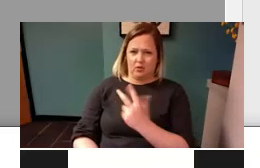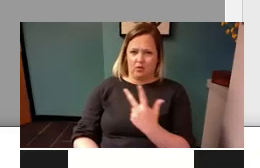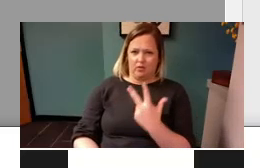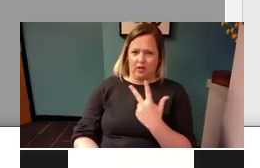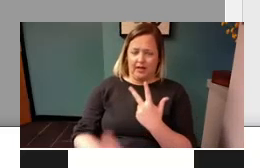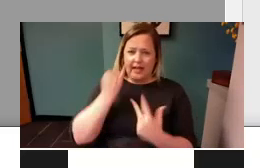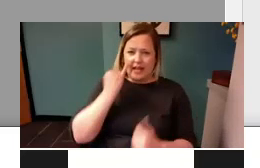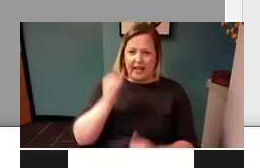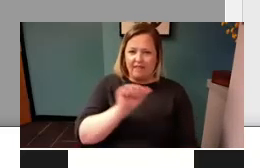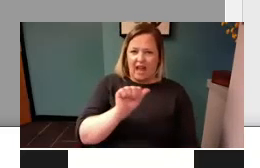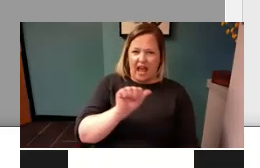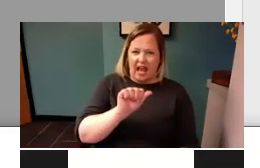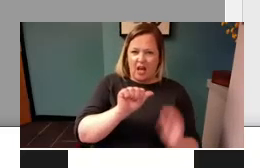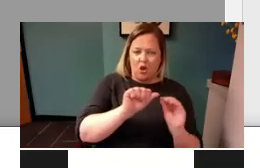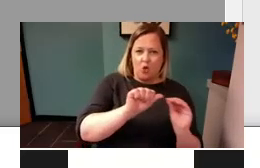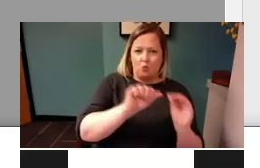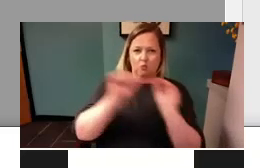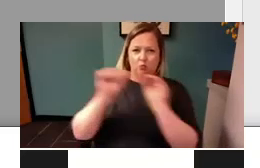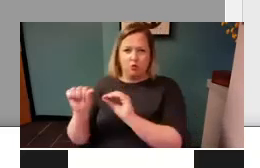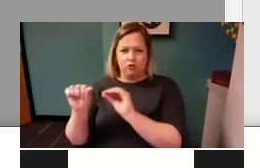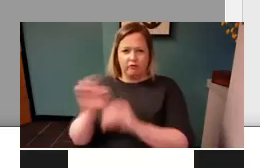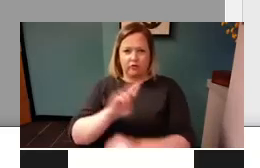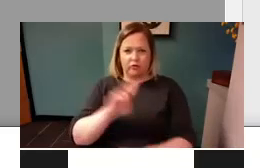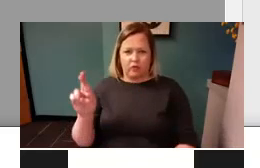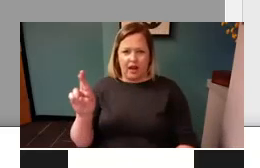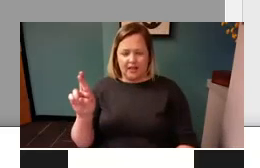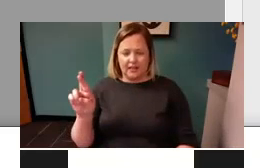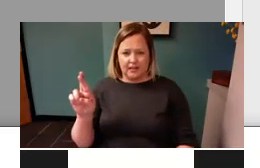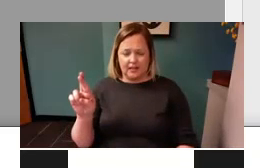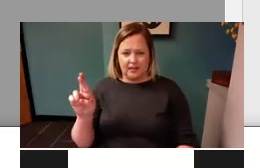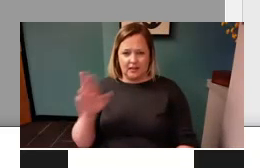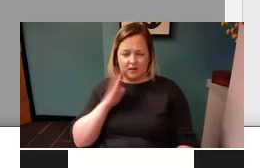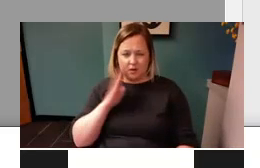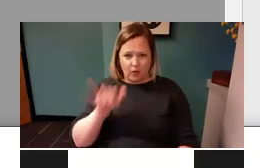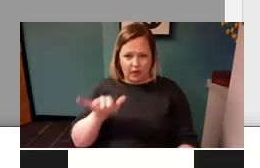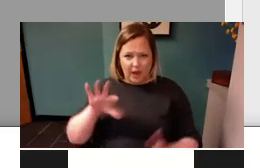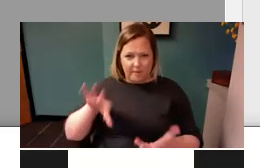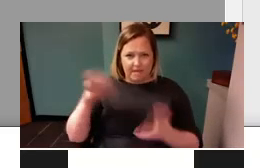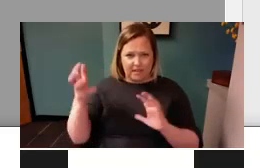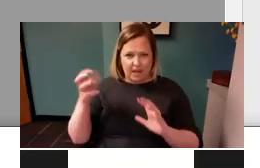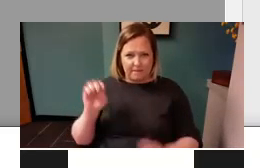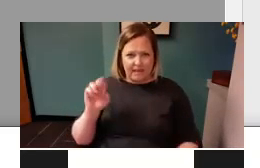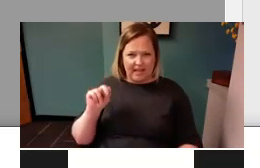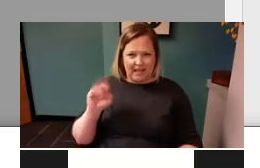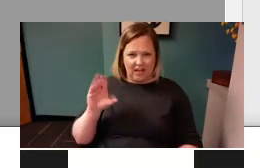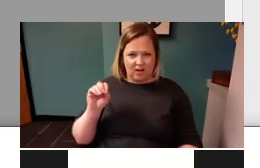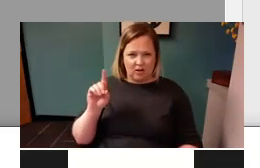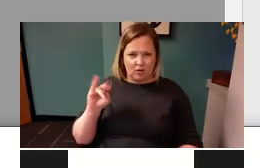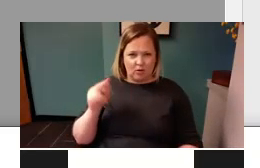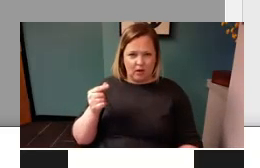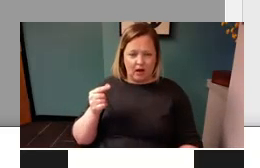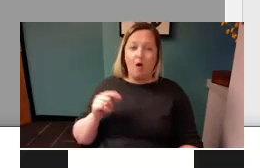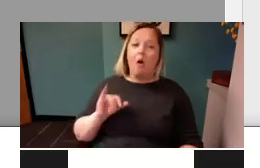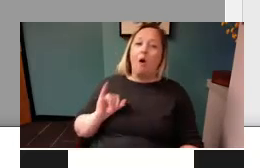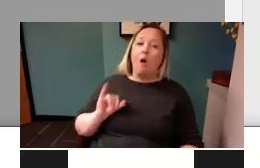I'm making sure I understand. B, I didn't know if that would mess up the encoding. No, you're right. That